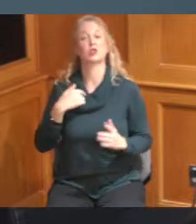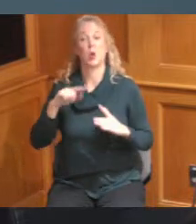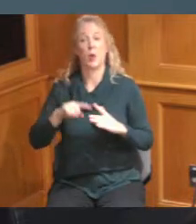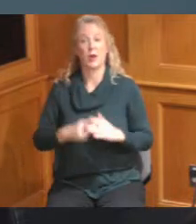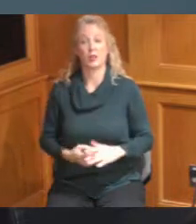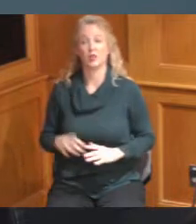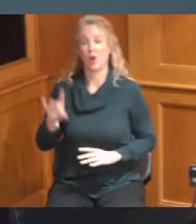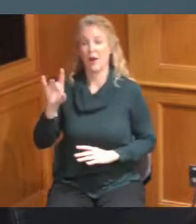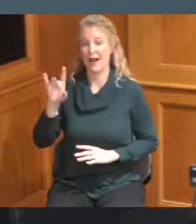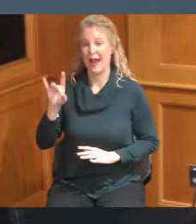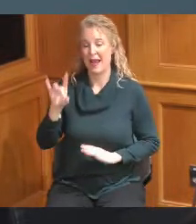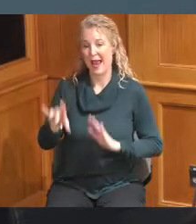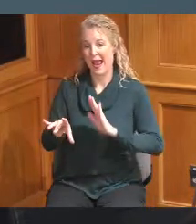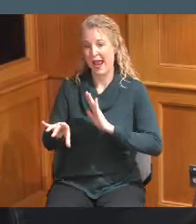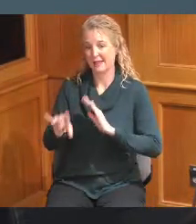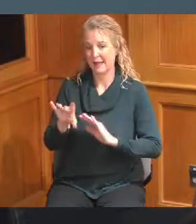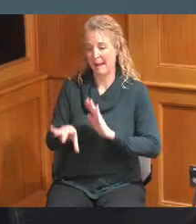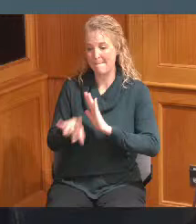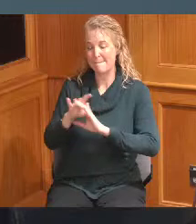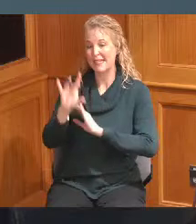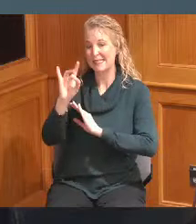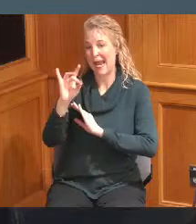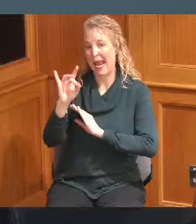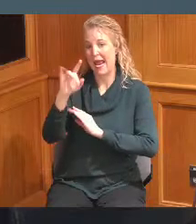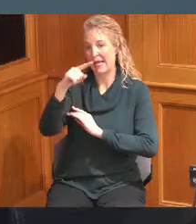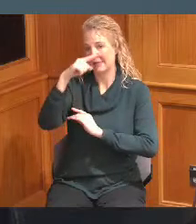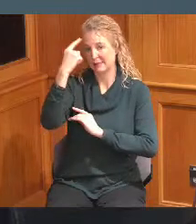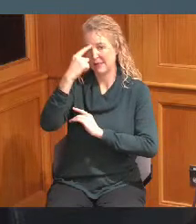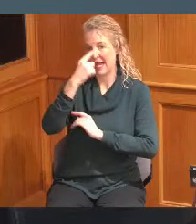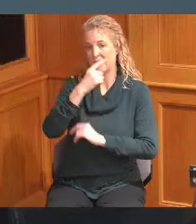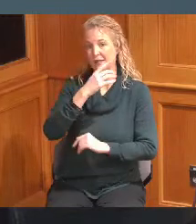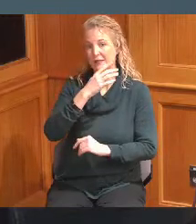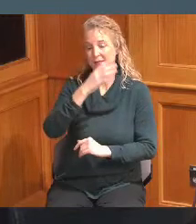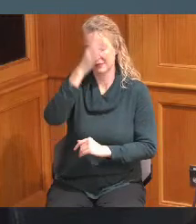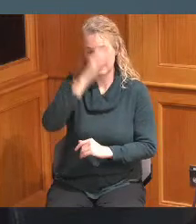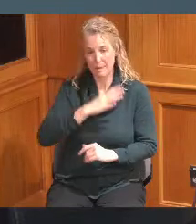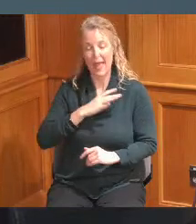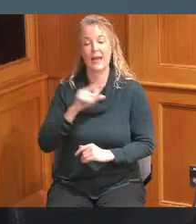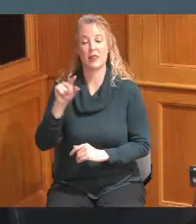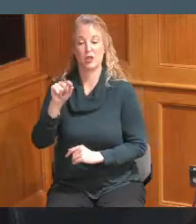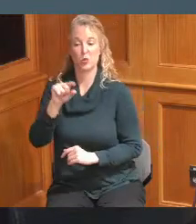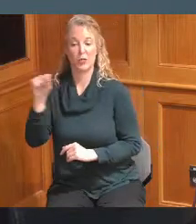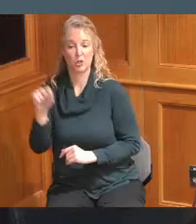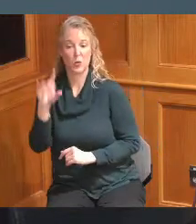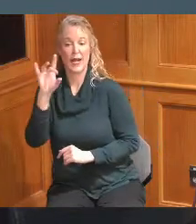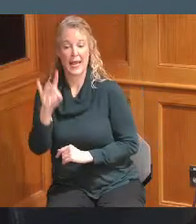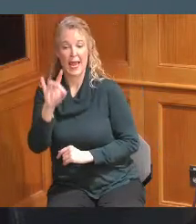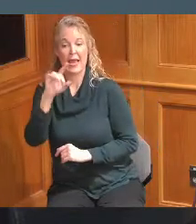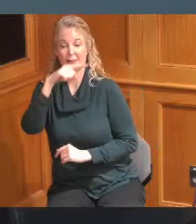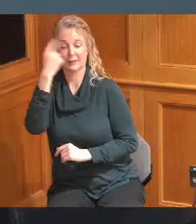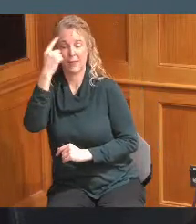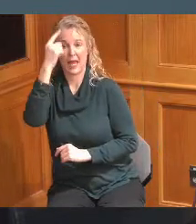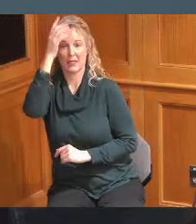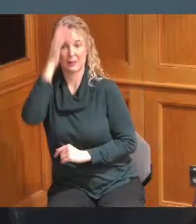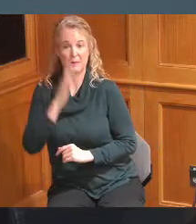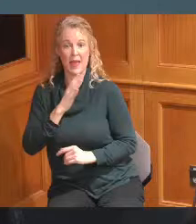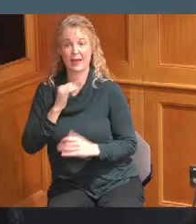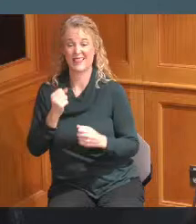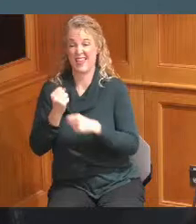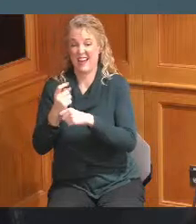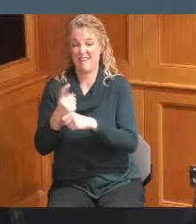8 strong Black men, and in 2020, 8 strong Black women. The following year, each commissioner